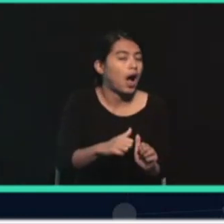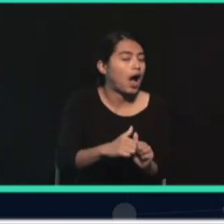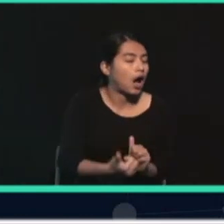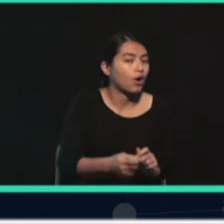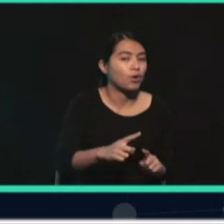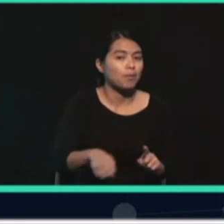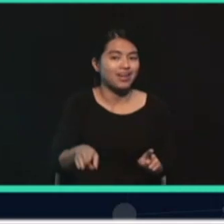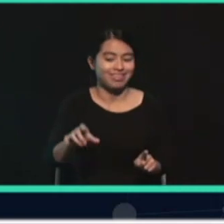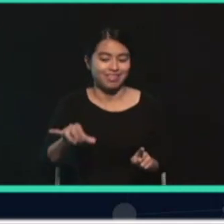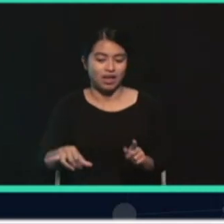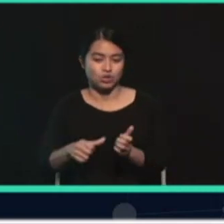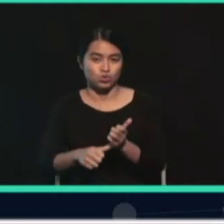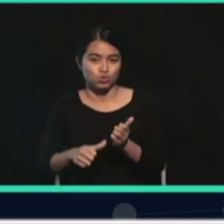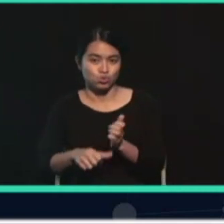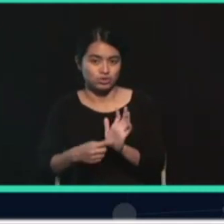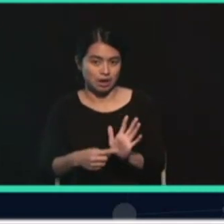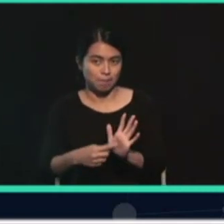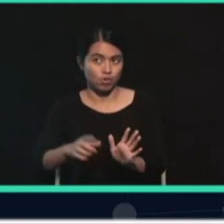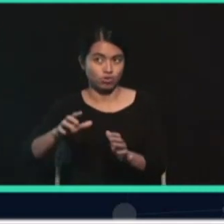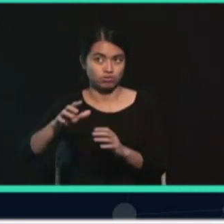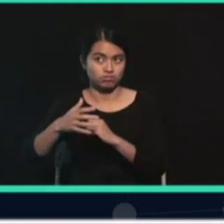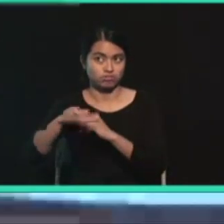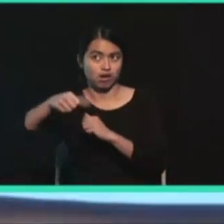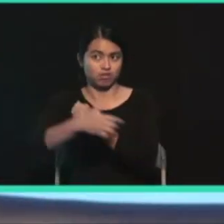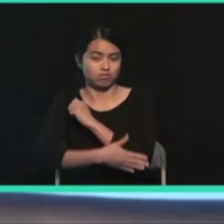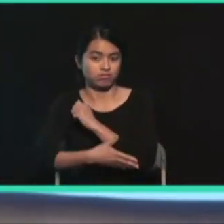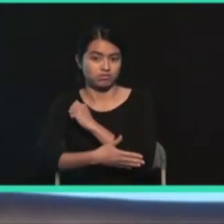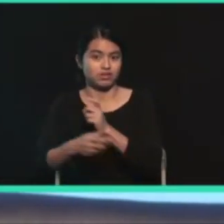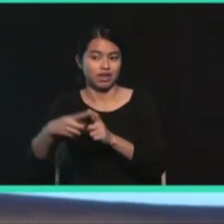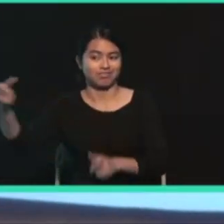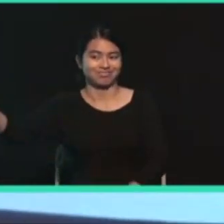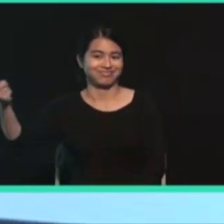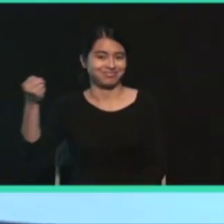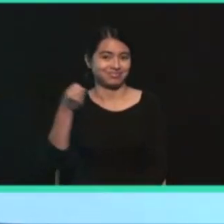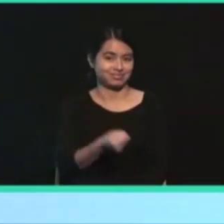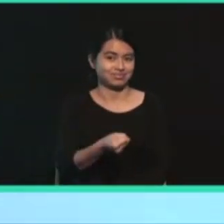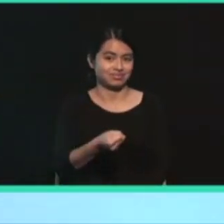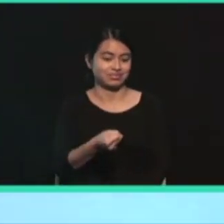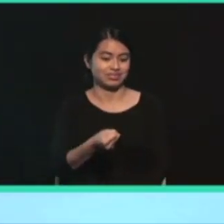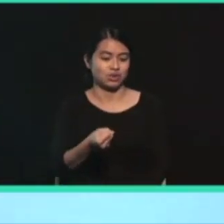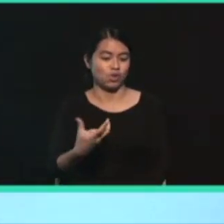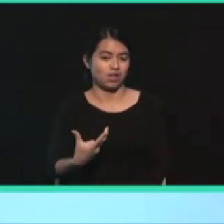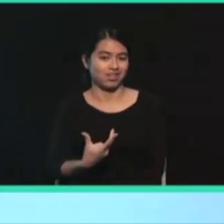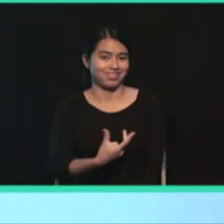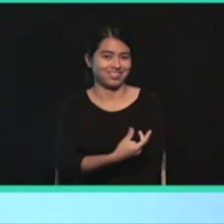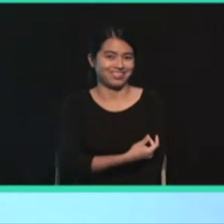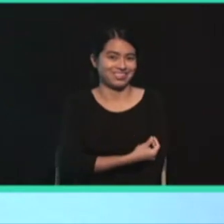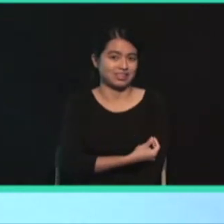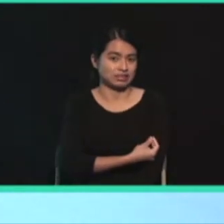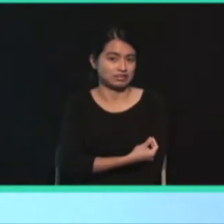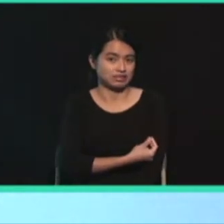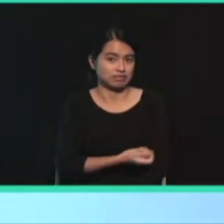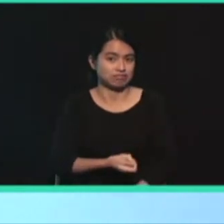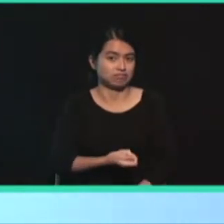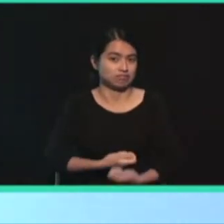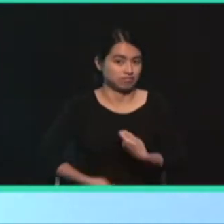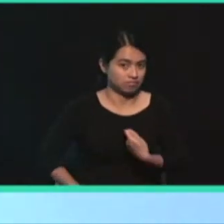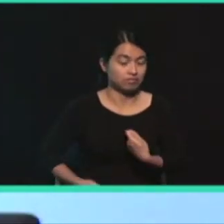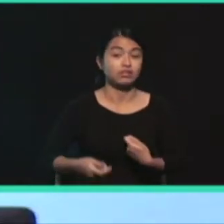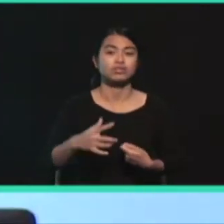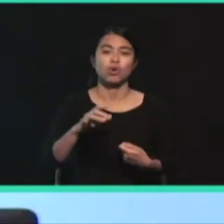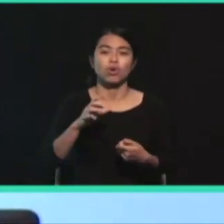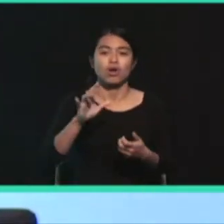stool samples are brought into this patient. So fecal microbiota transplantation has been done there for a long